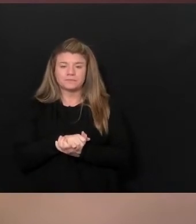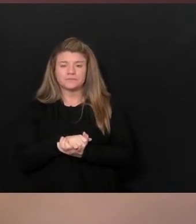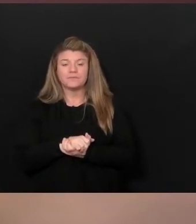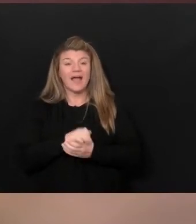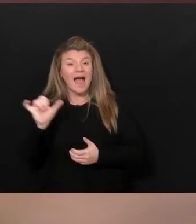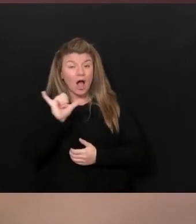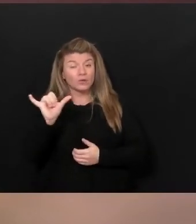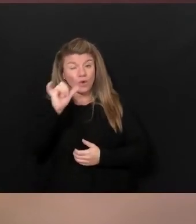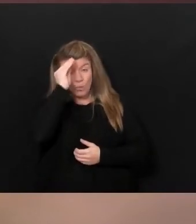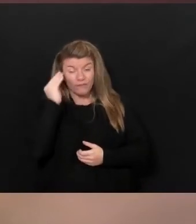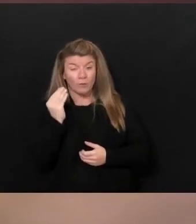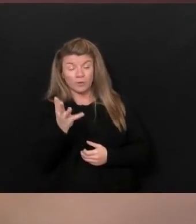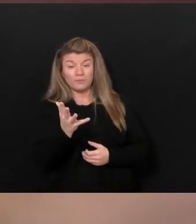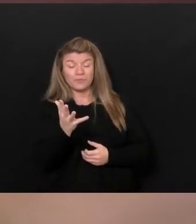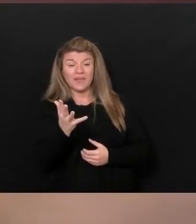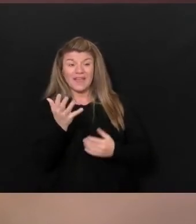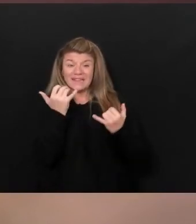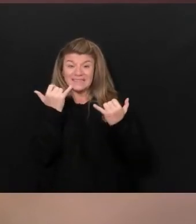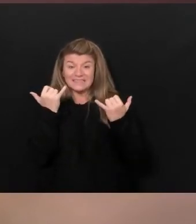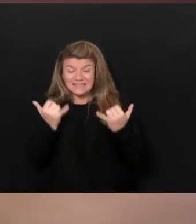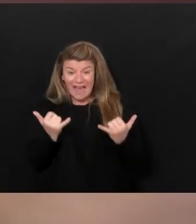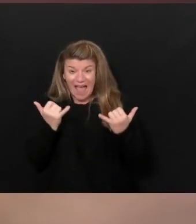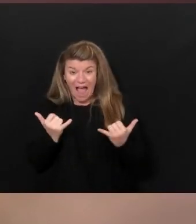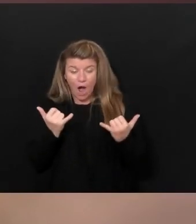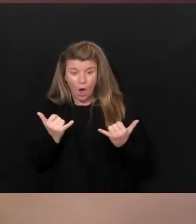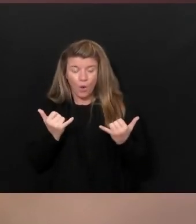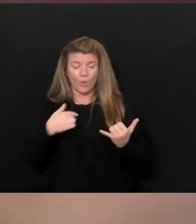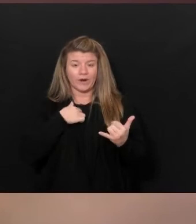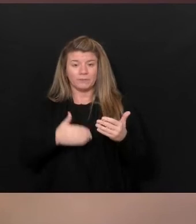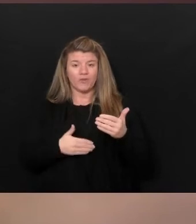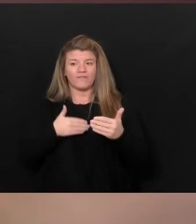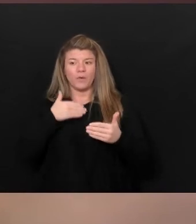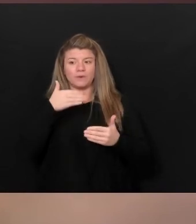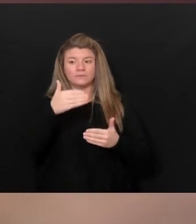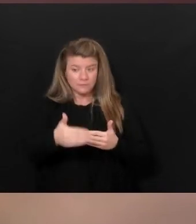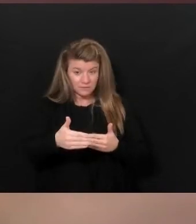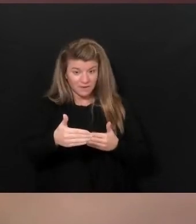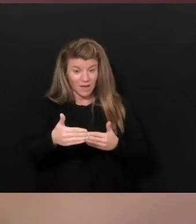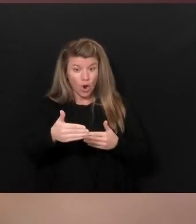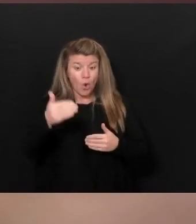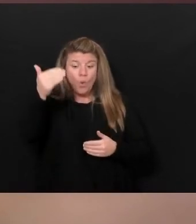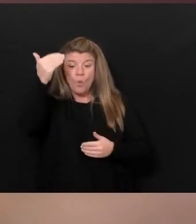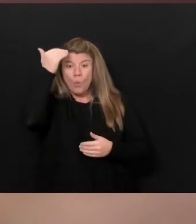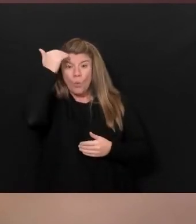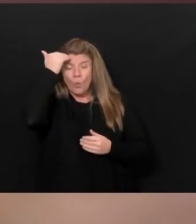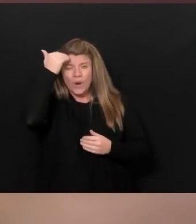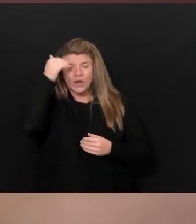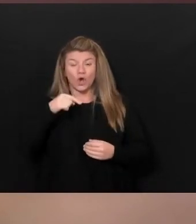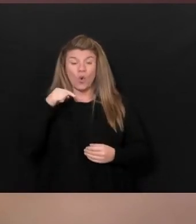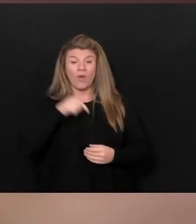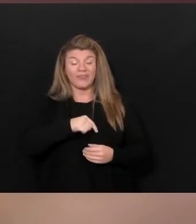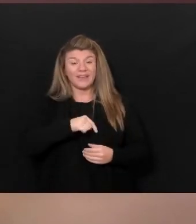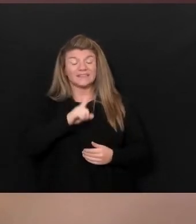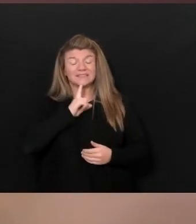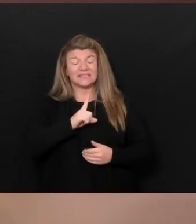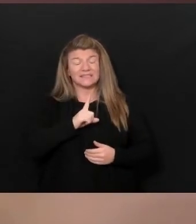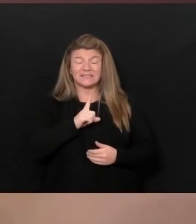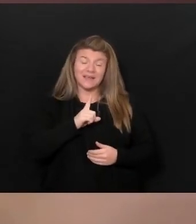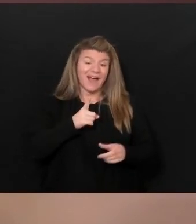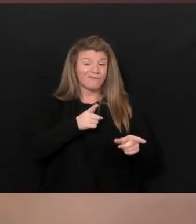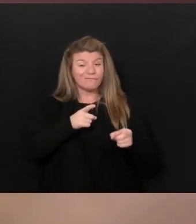to say is, as we project forward, we know that this is a very rapid and